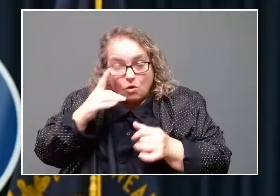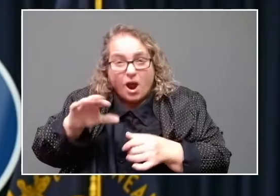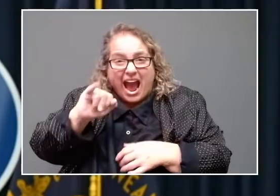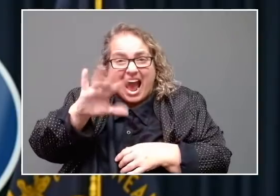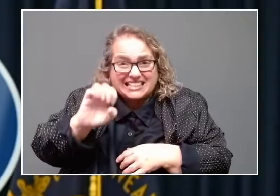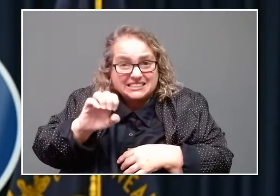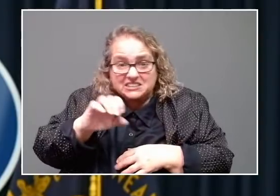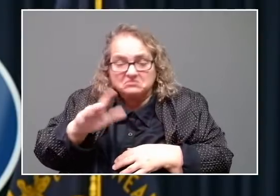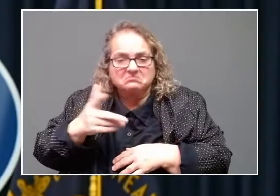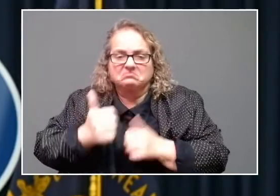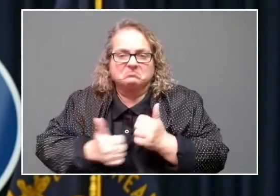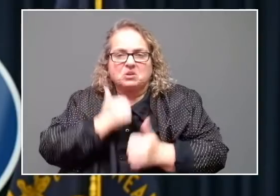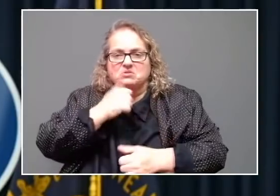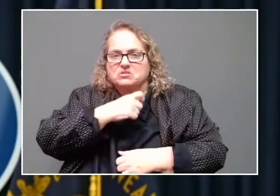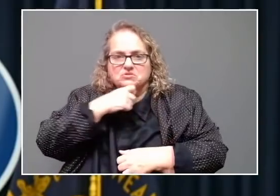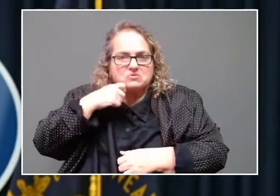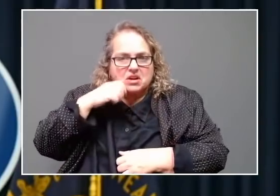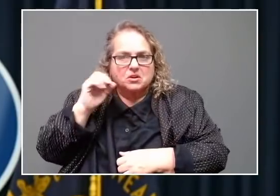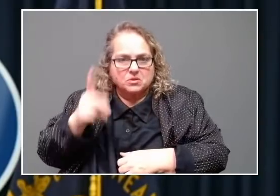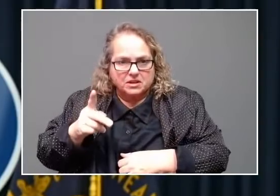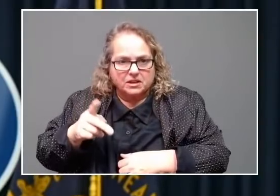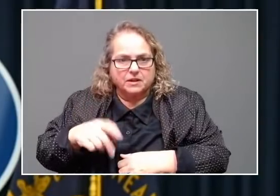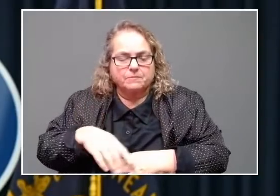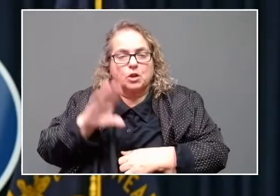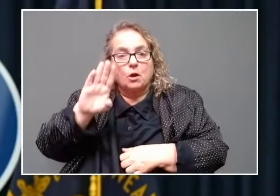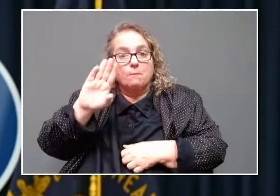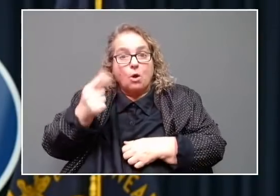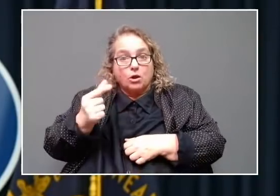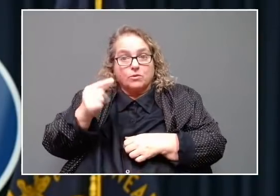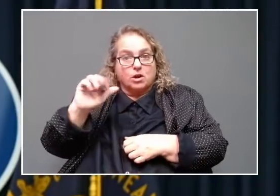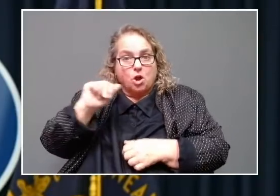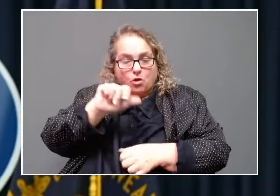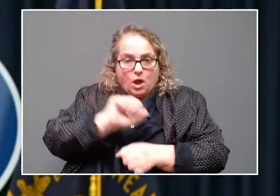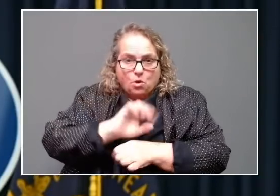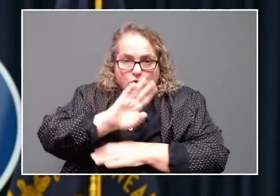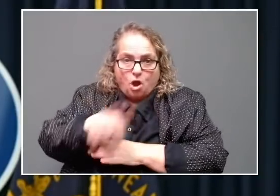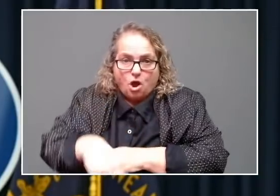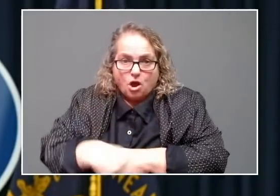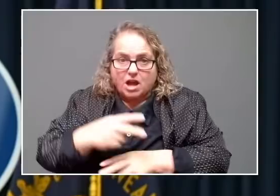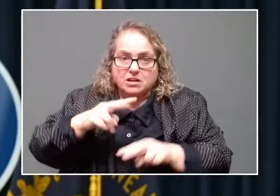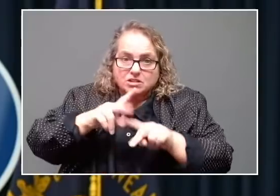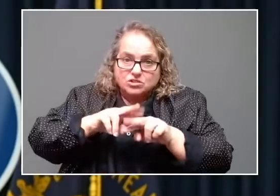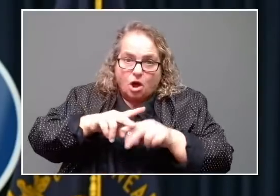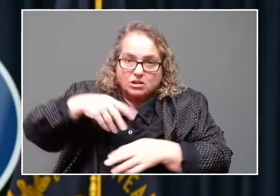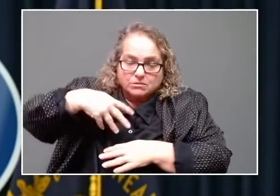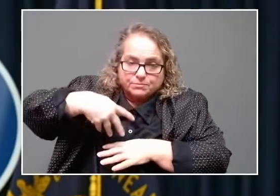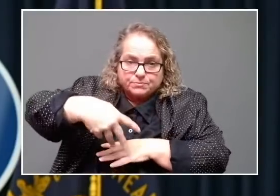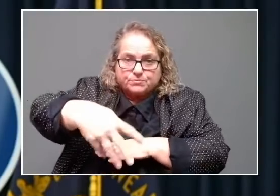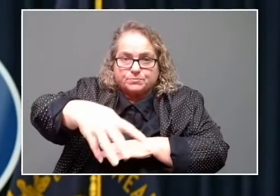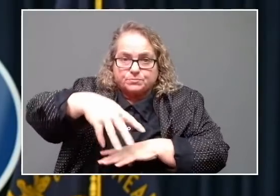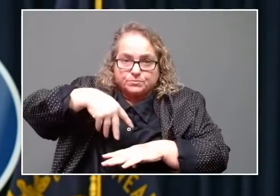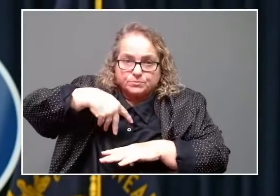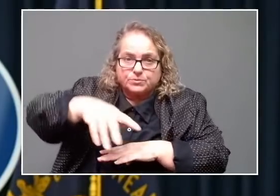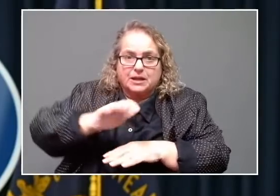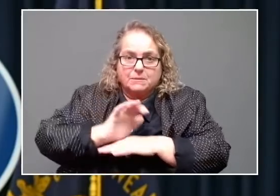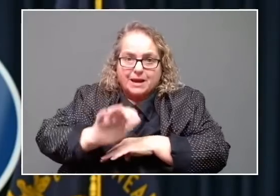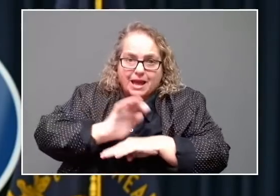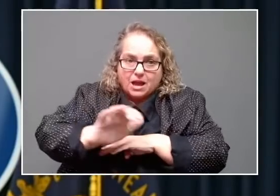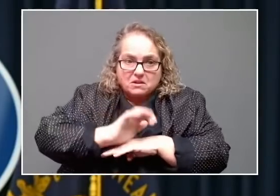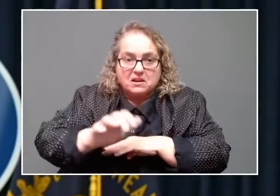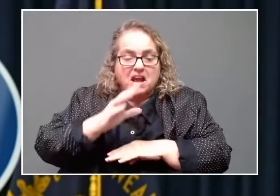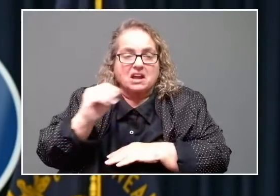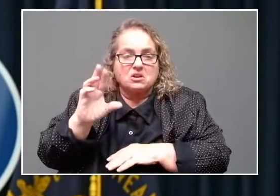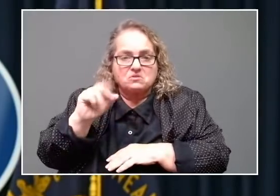worked all night salting and plowing. The crews are completing routes and getting released as they finish. Roads are generally in good